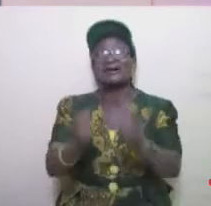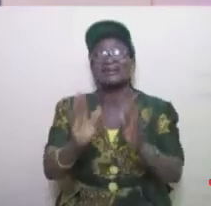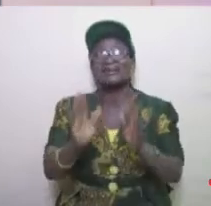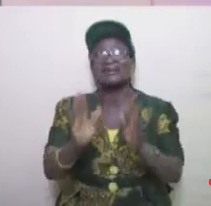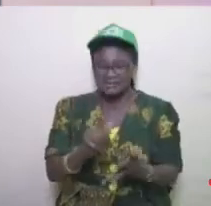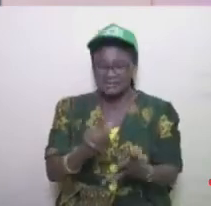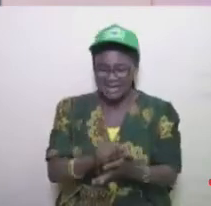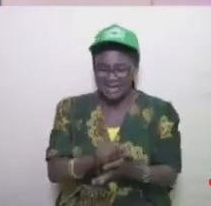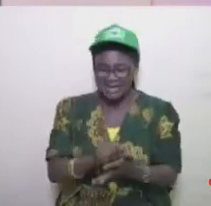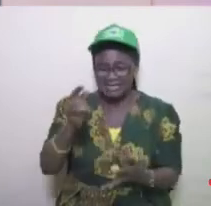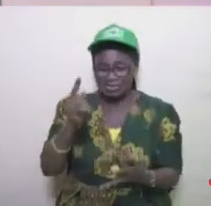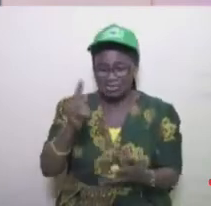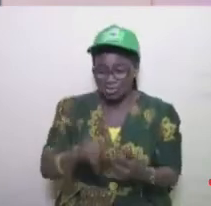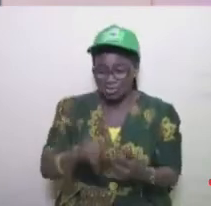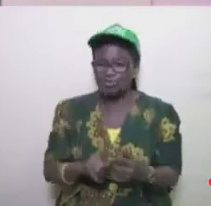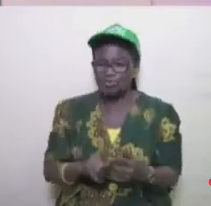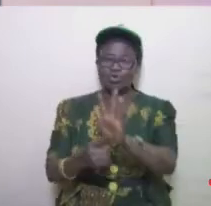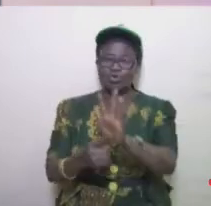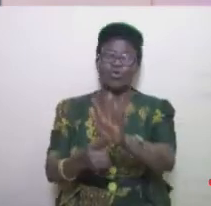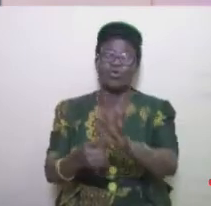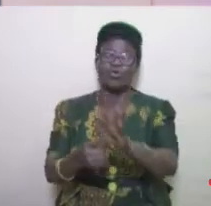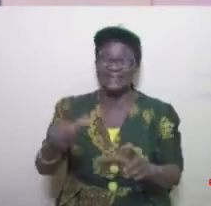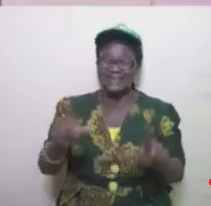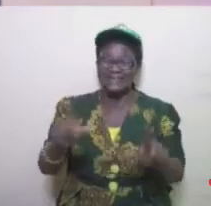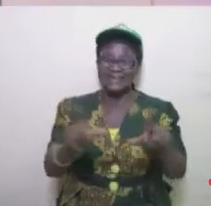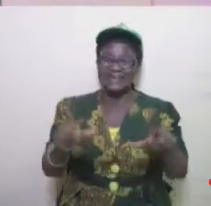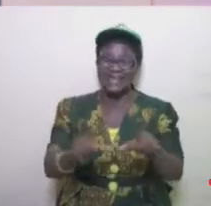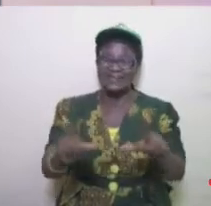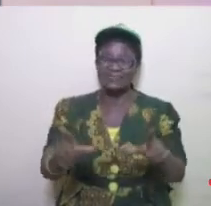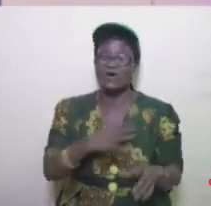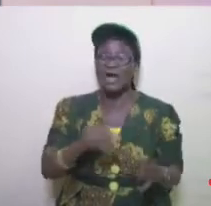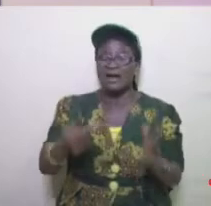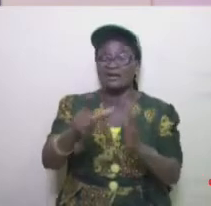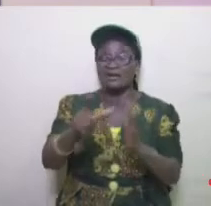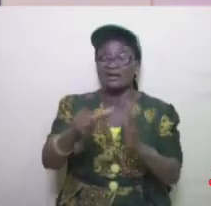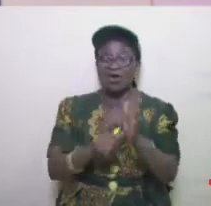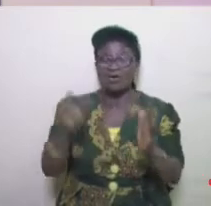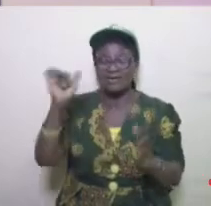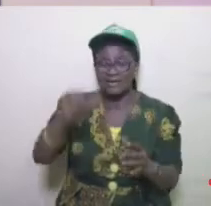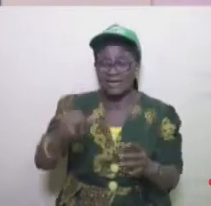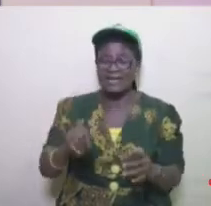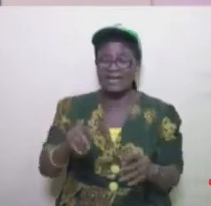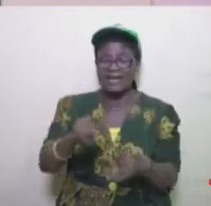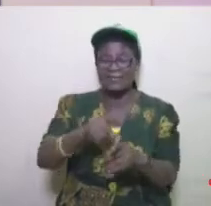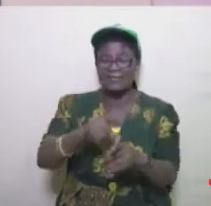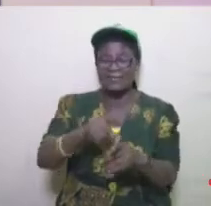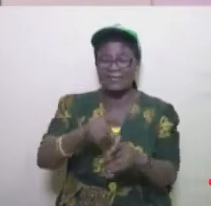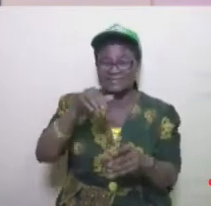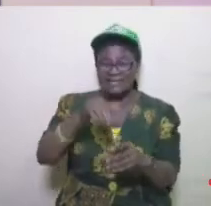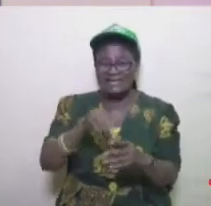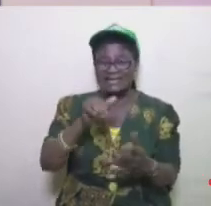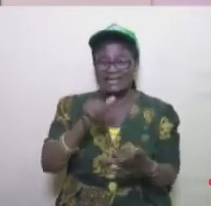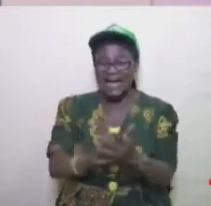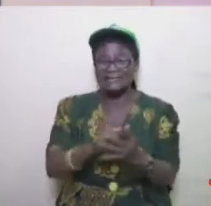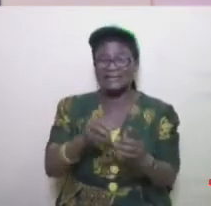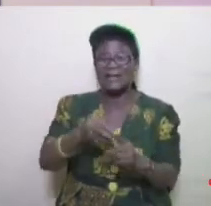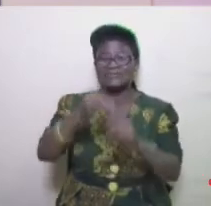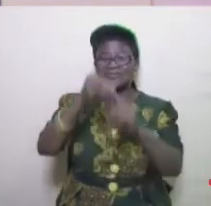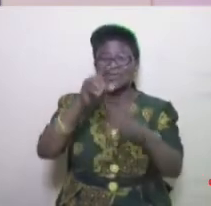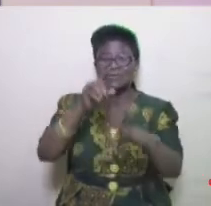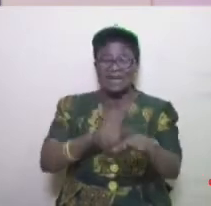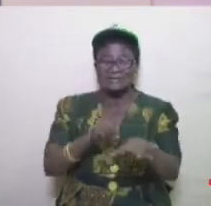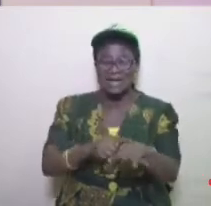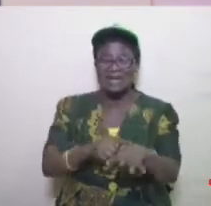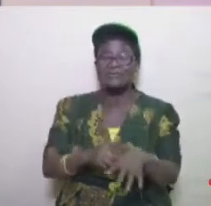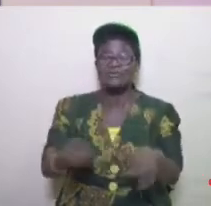the level of the rule and law that they practice in that particular time. So Potiphar was falsely